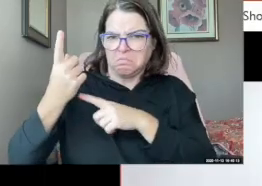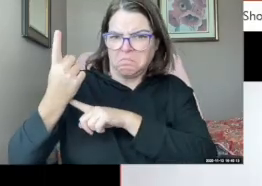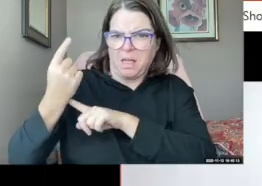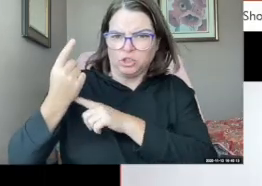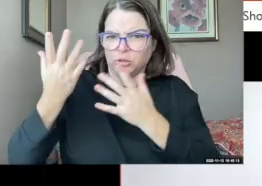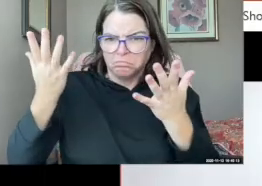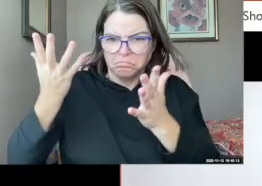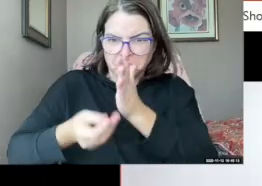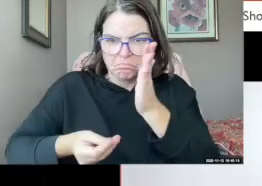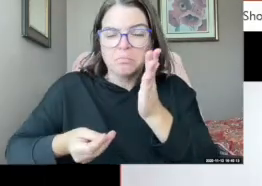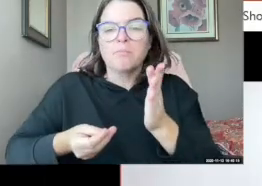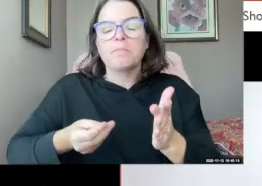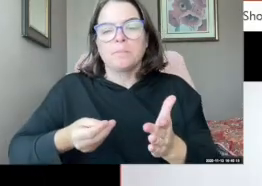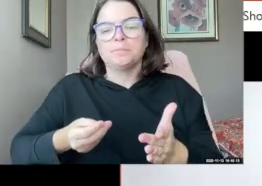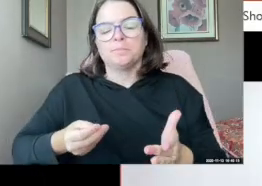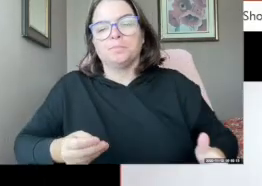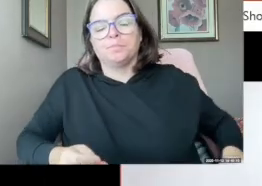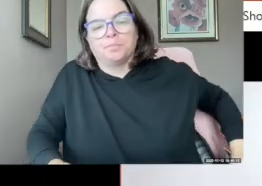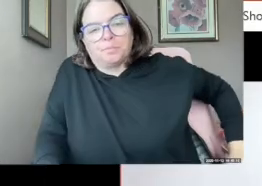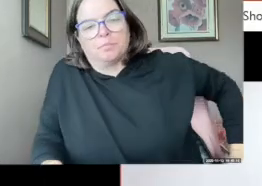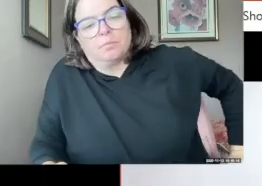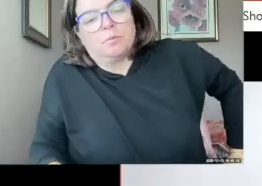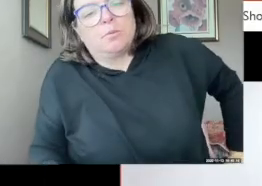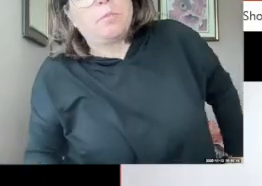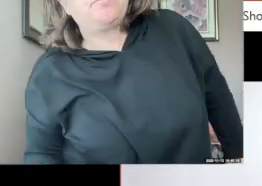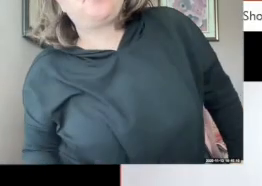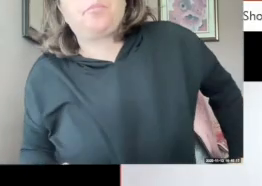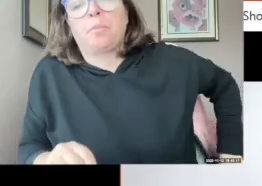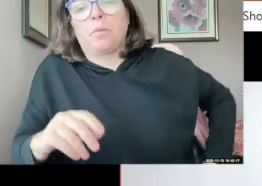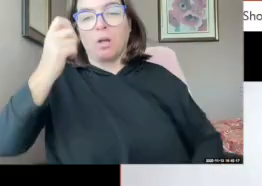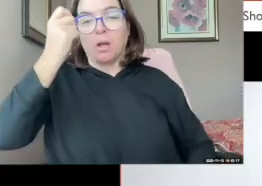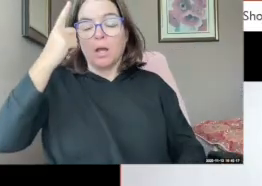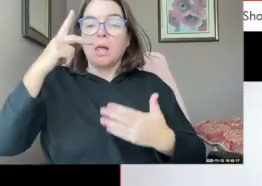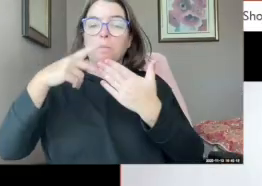on what happened with the funding this last year, the